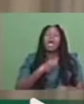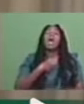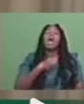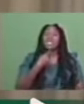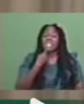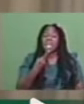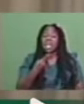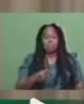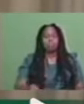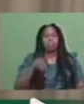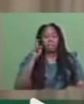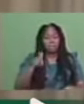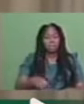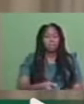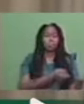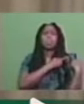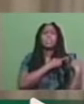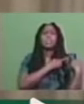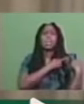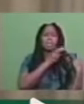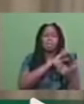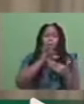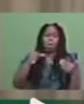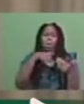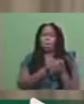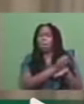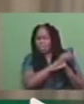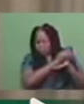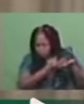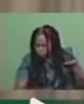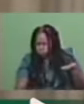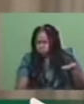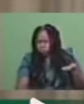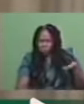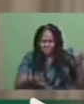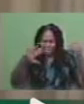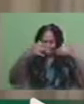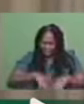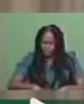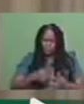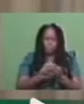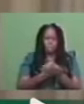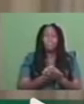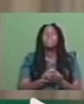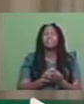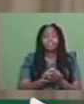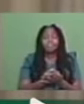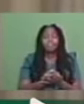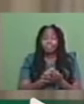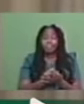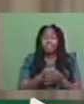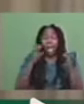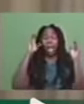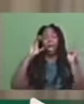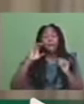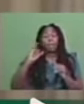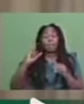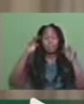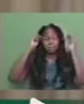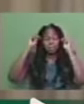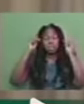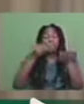Take responsibility. Let's put it in perspective. I told you what we had inherited when we came in office in